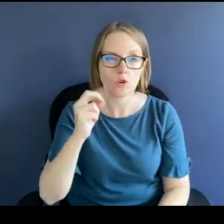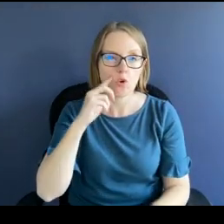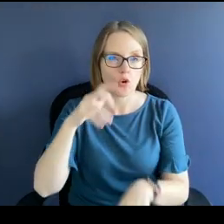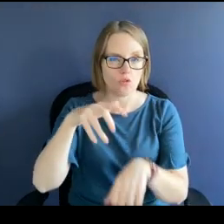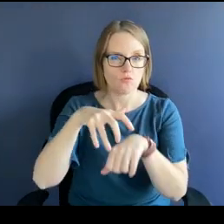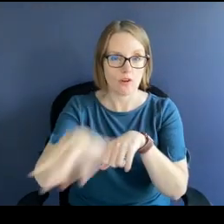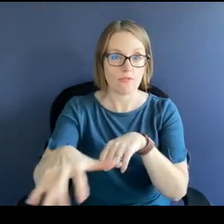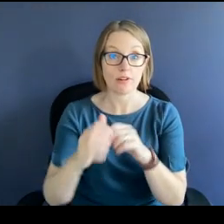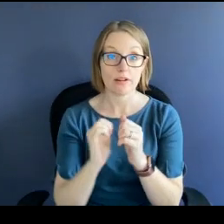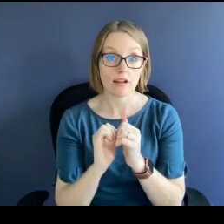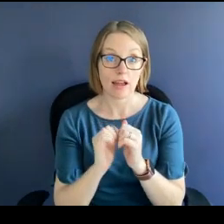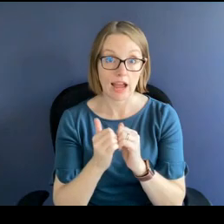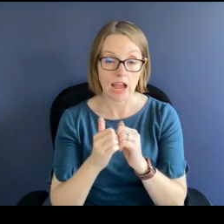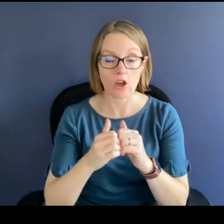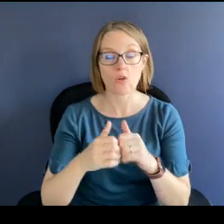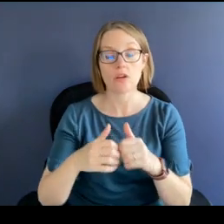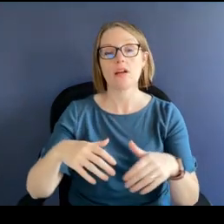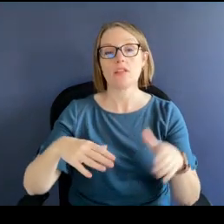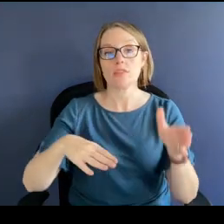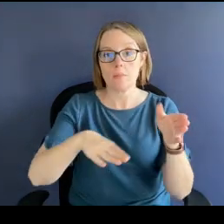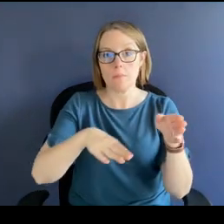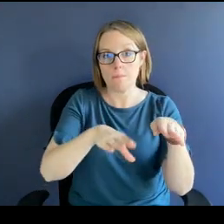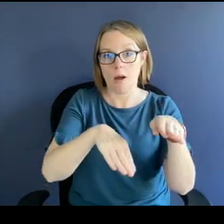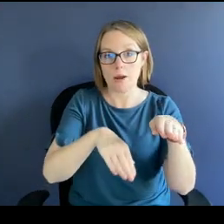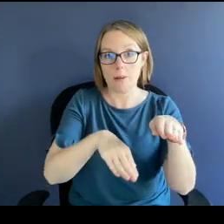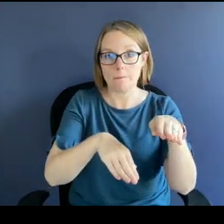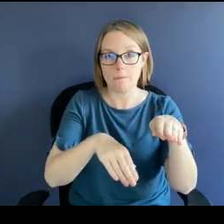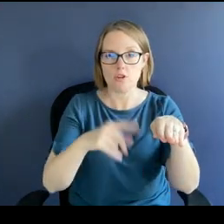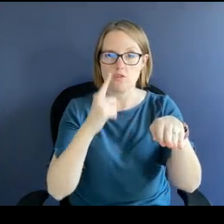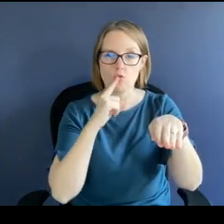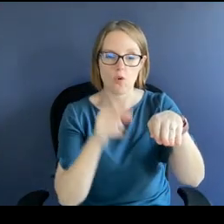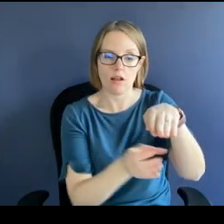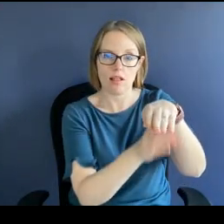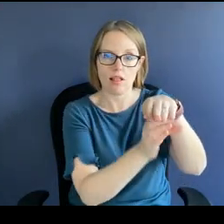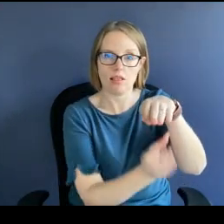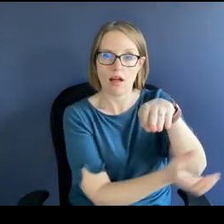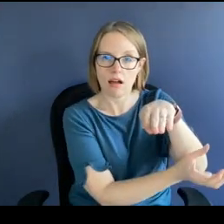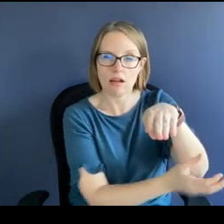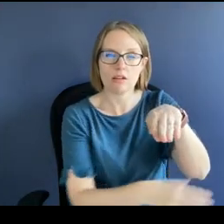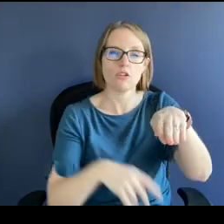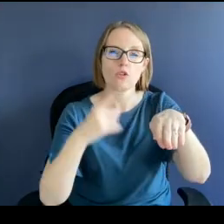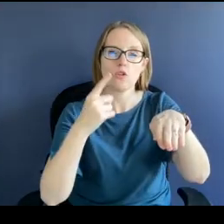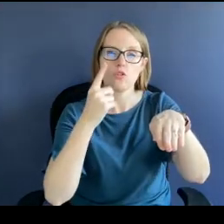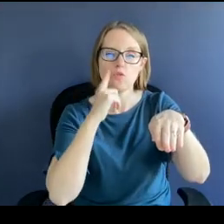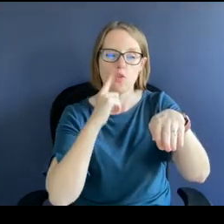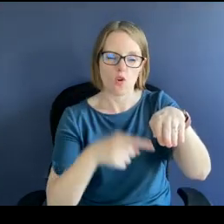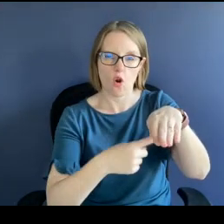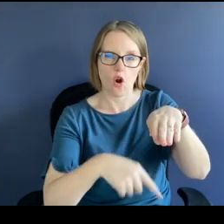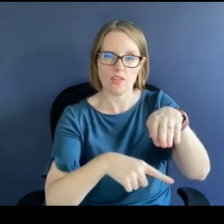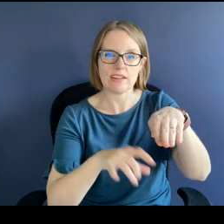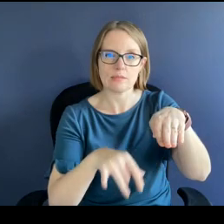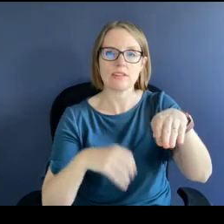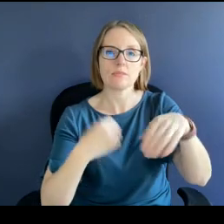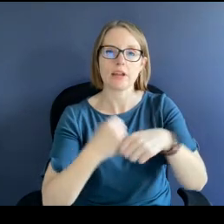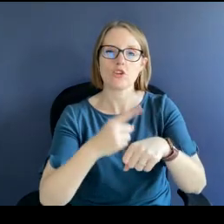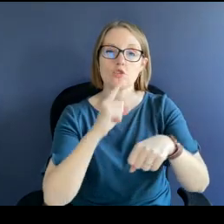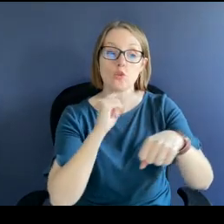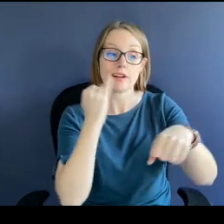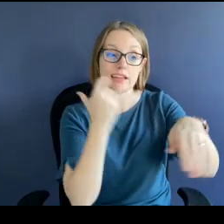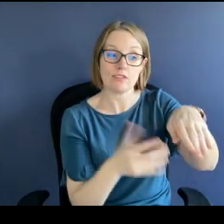the bottoms of cooktops, sink supply lines, and drain pipes be insulated